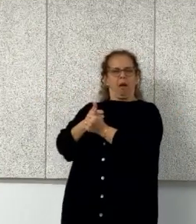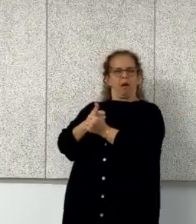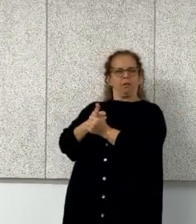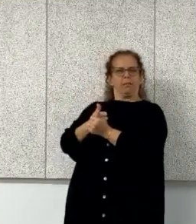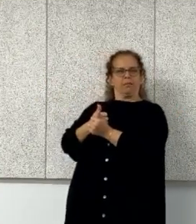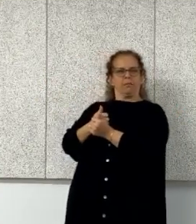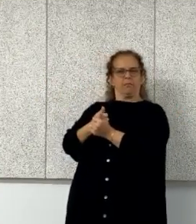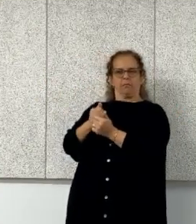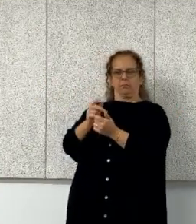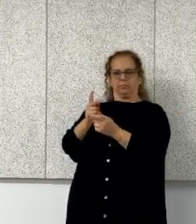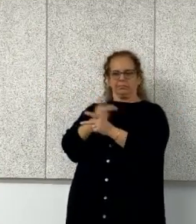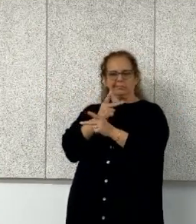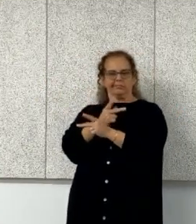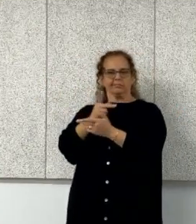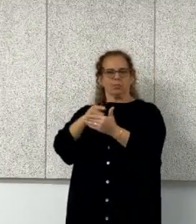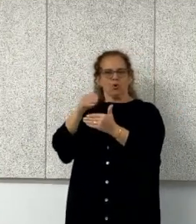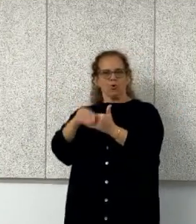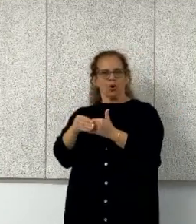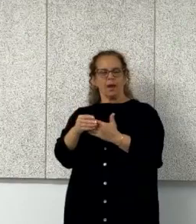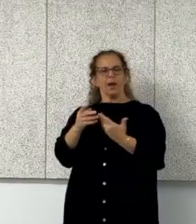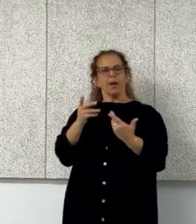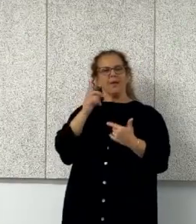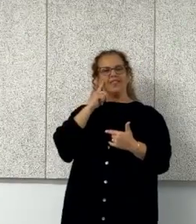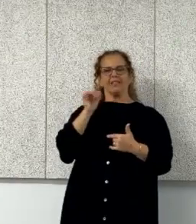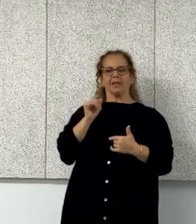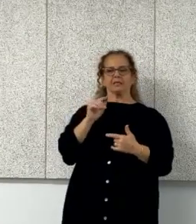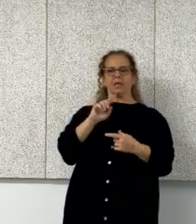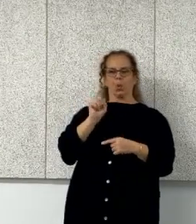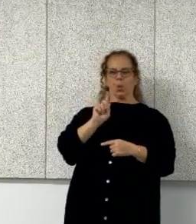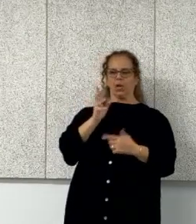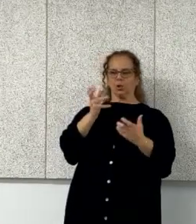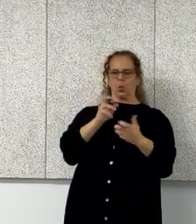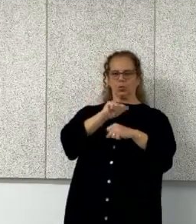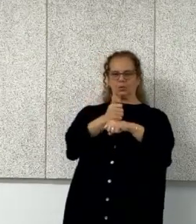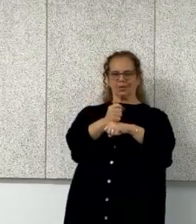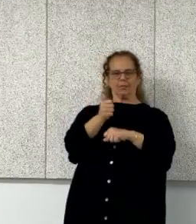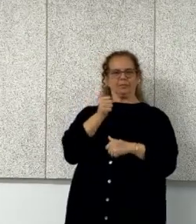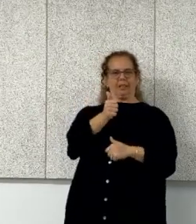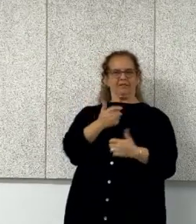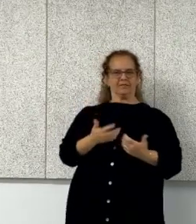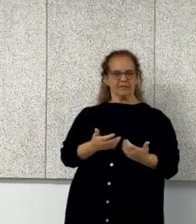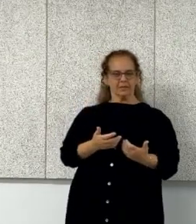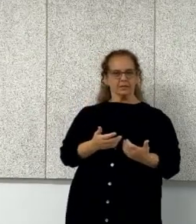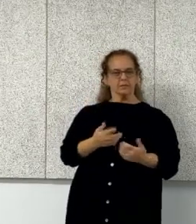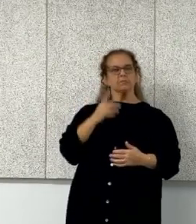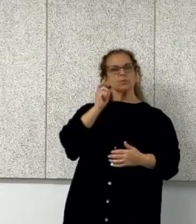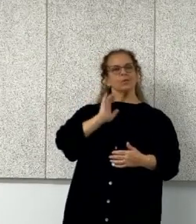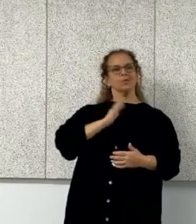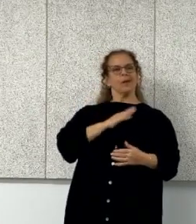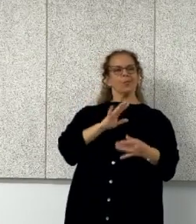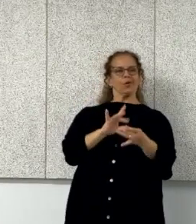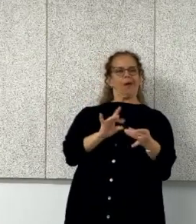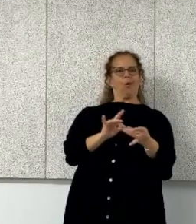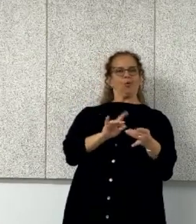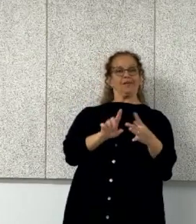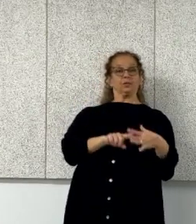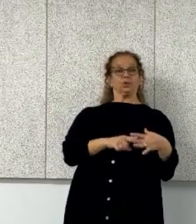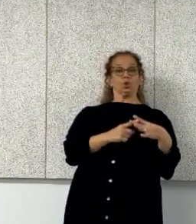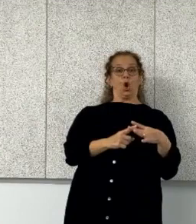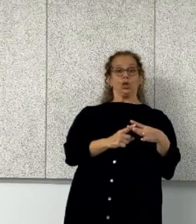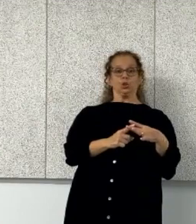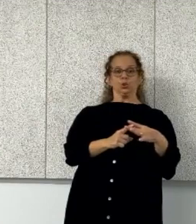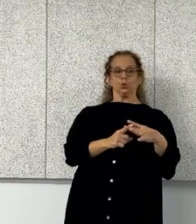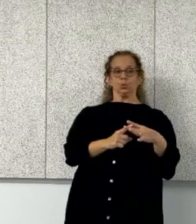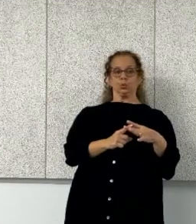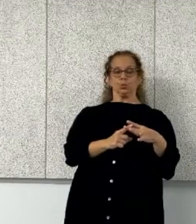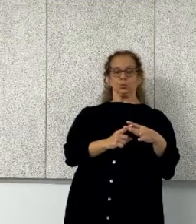interesting, we'll probably touch on this, it's like, where do you want to lay that blame? Because a prevailing narrative that is starting to emerge is that